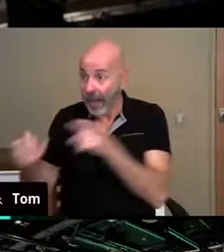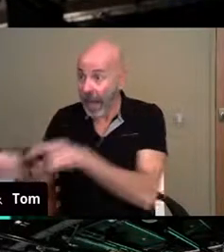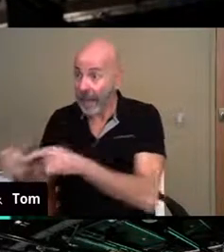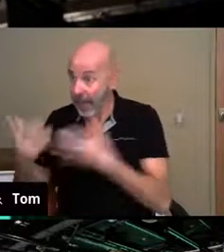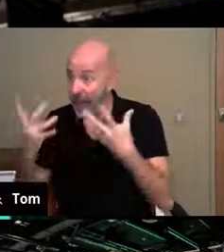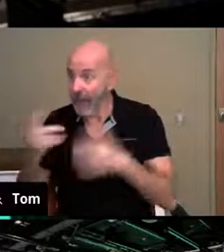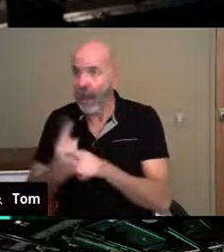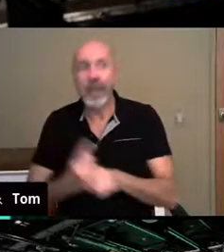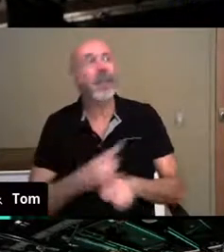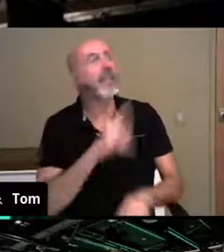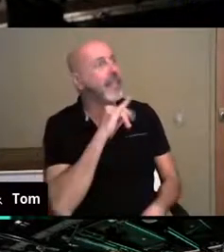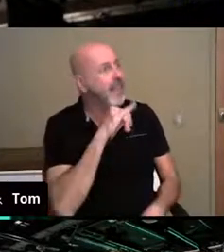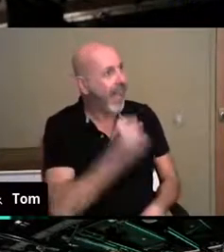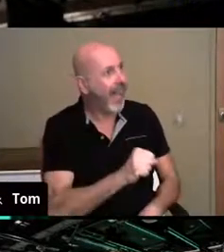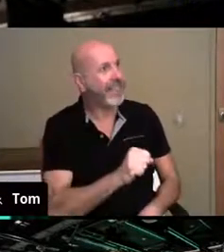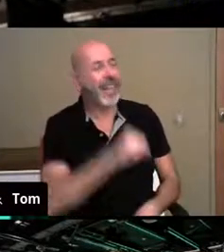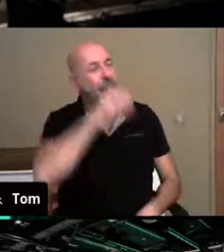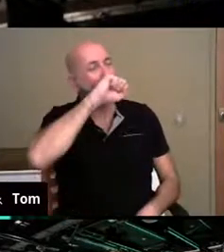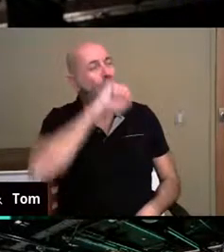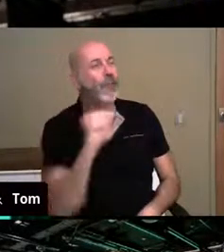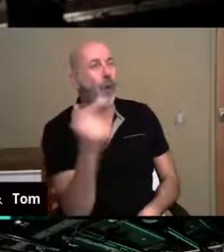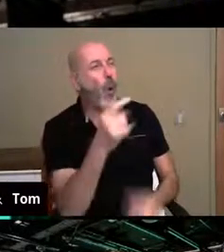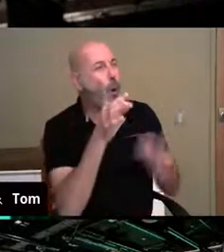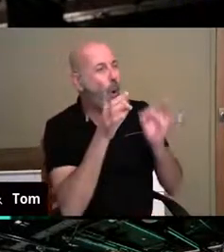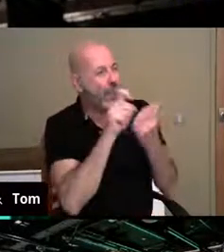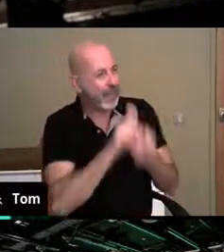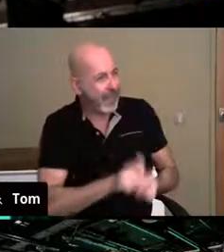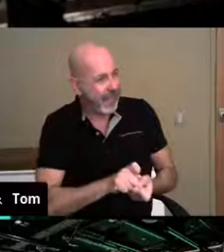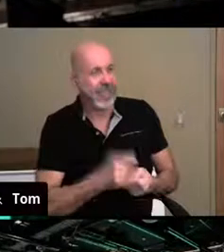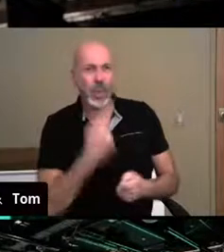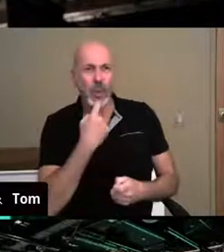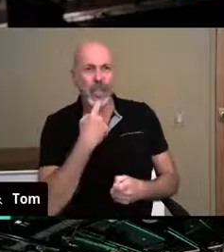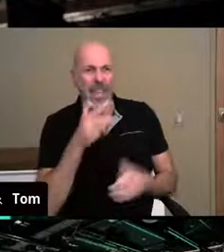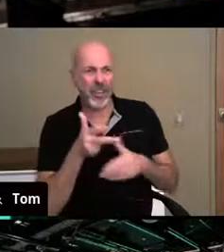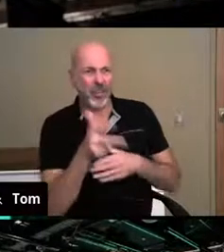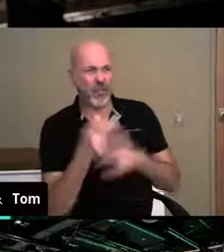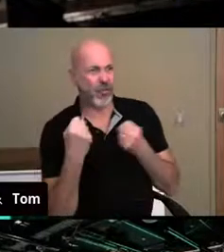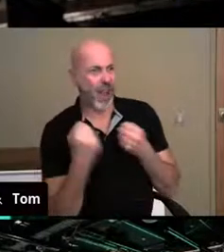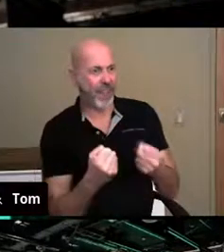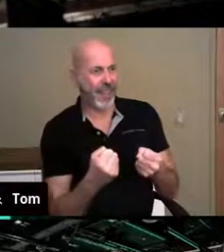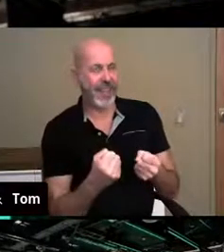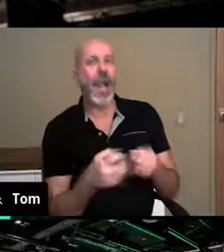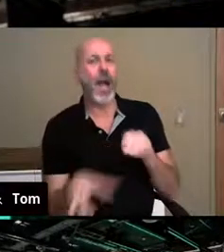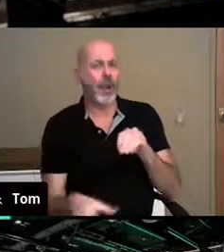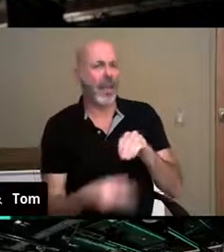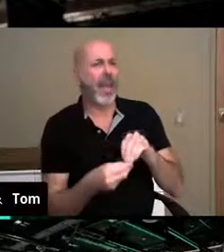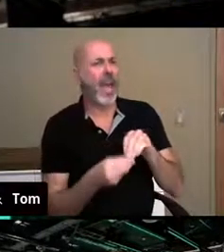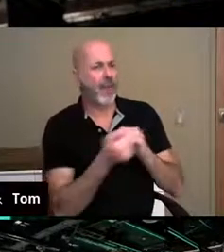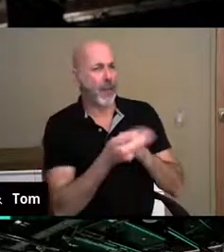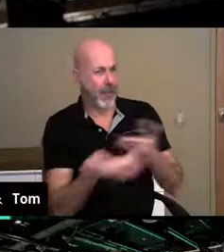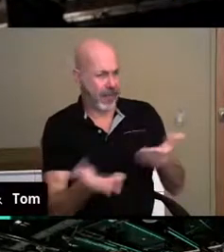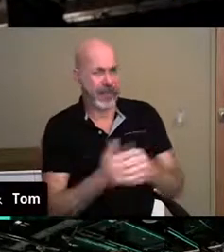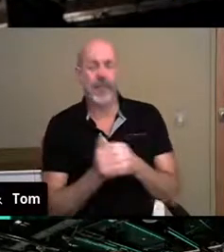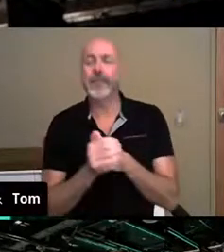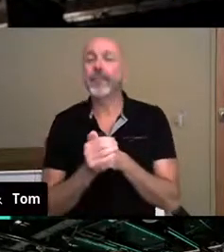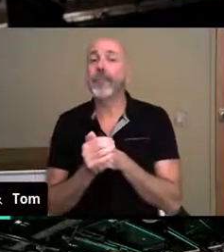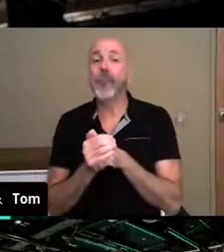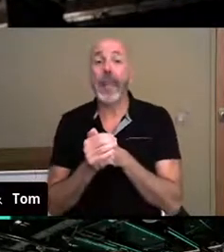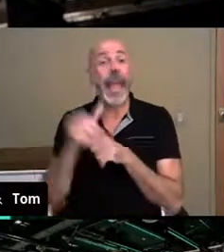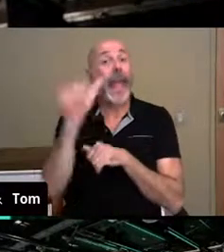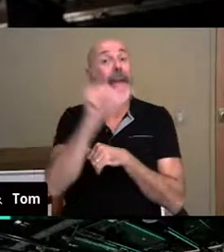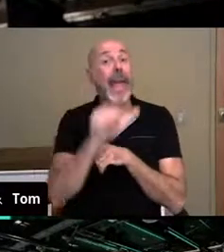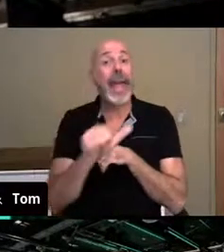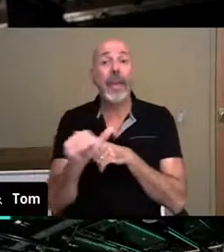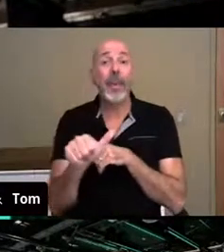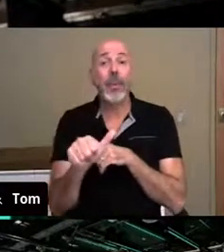I love that you're talking about all those details, and you said drive-in. I'll add a couple things if I might with that. Please do. If anyone's